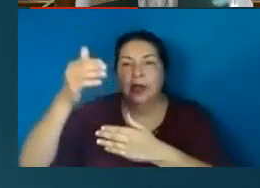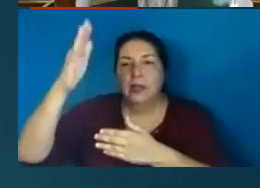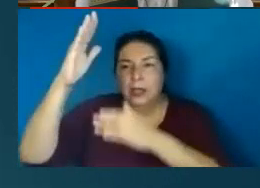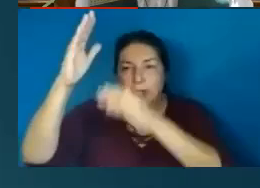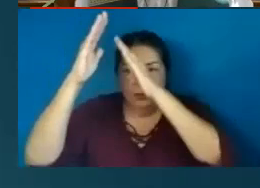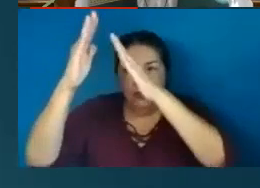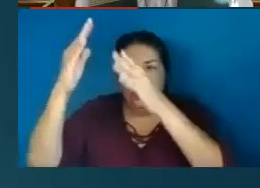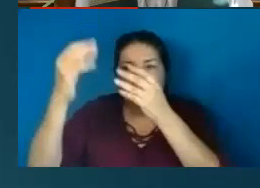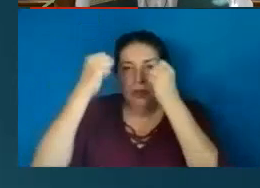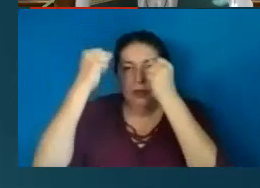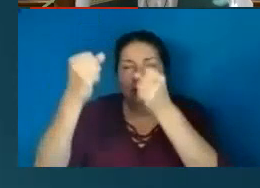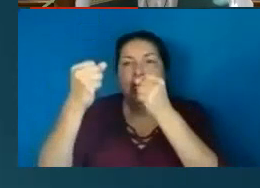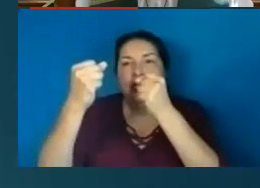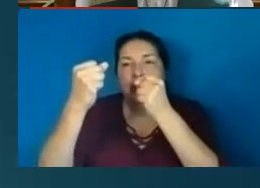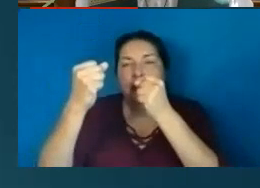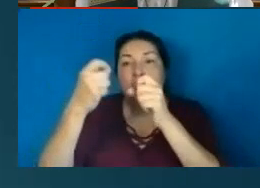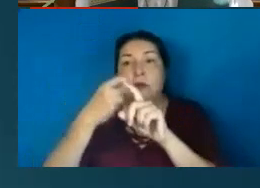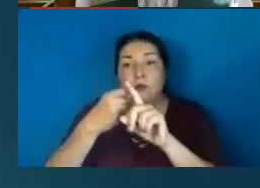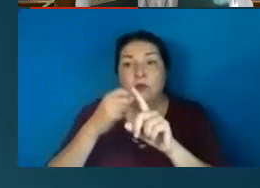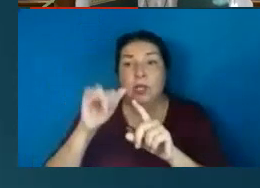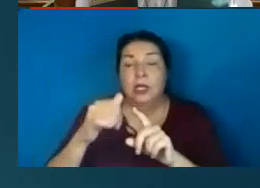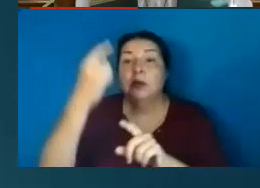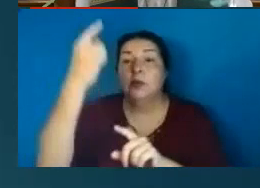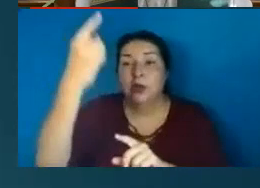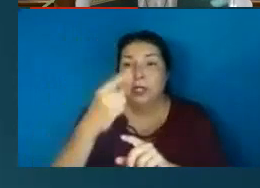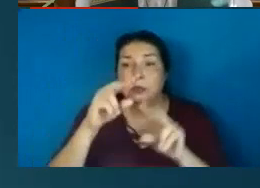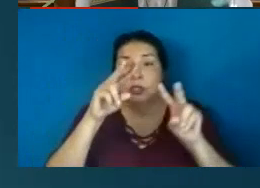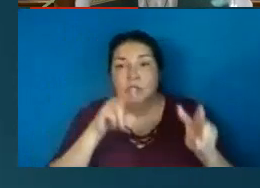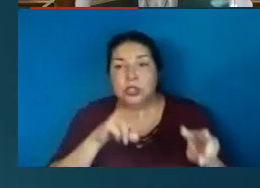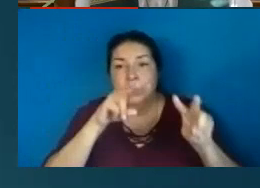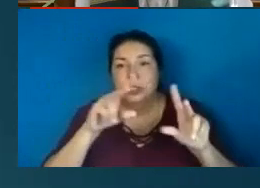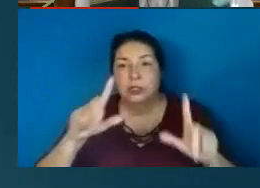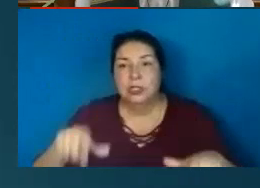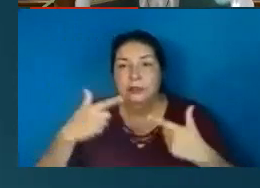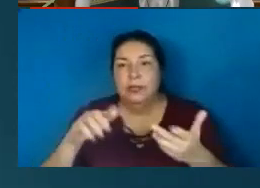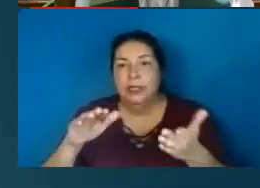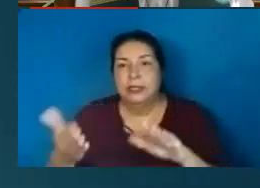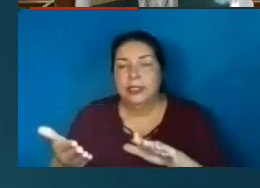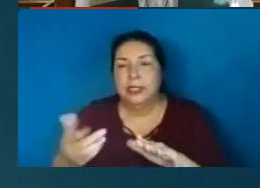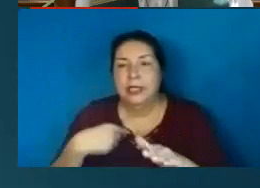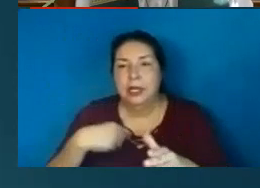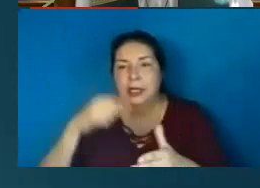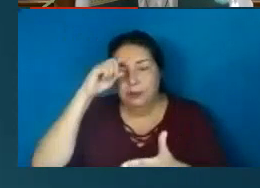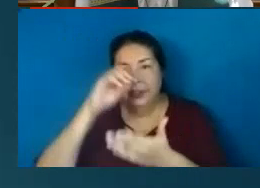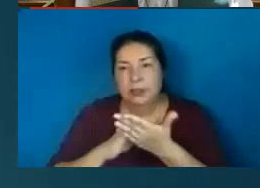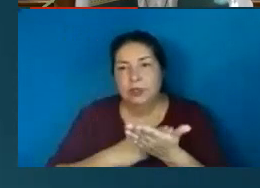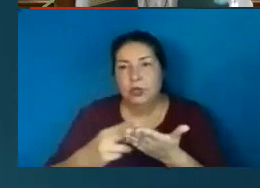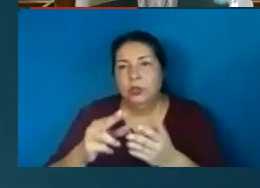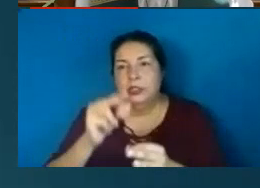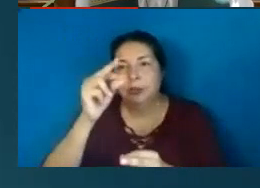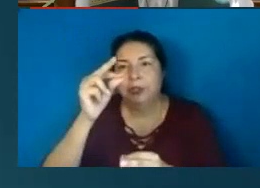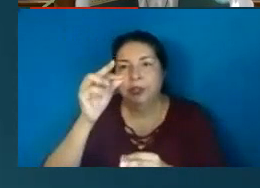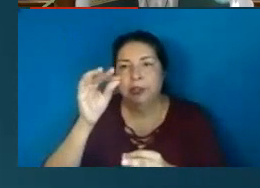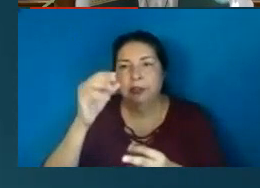God the Father Almighty. From thence he will come to judge the living and the dead. I believe in the Holy Spirit,